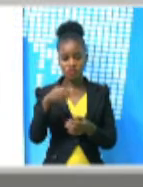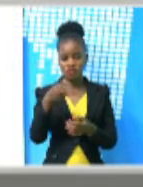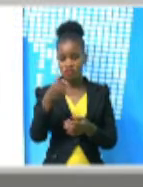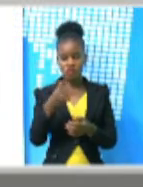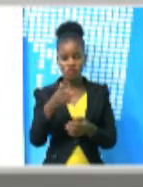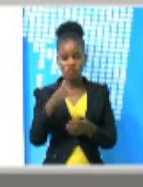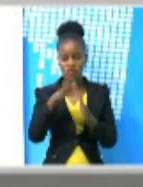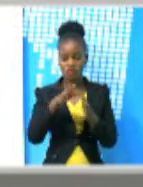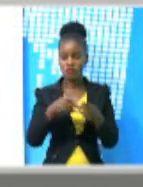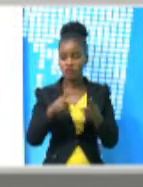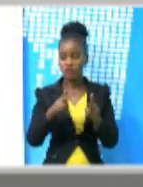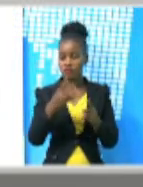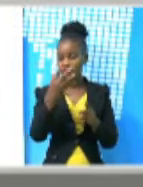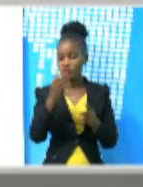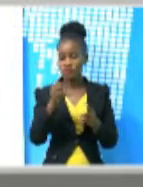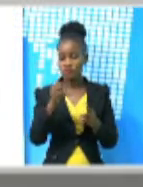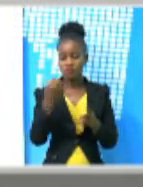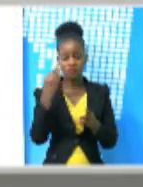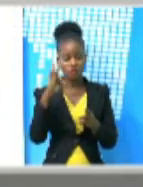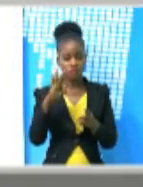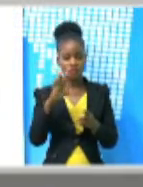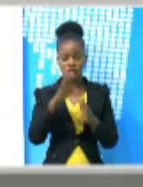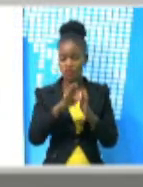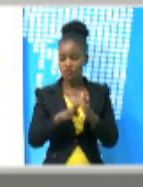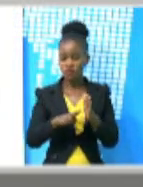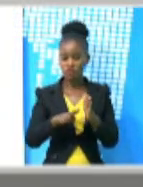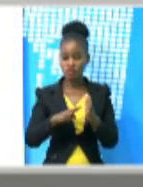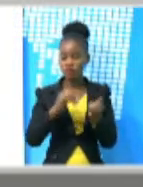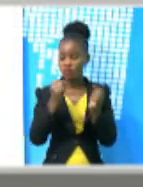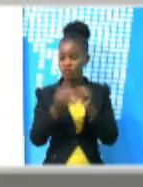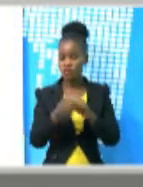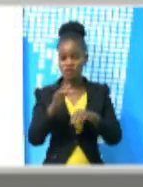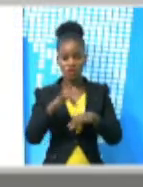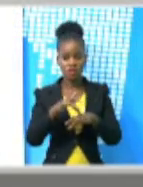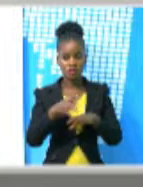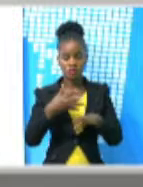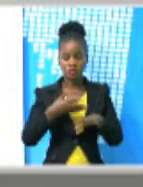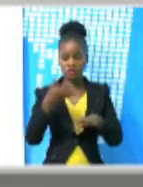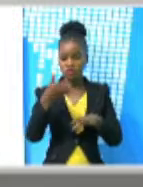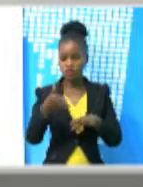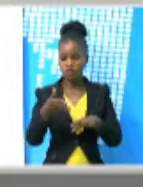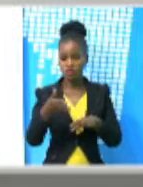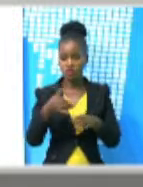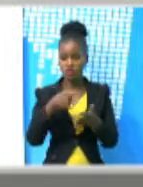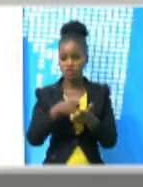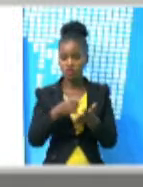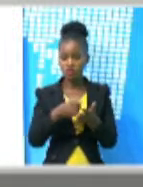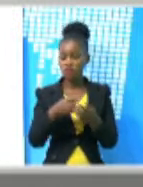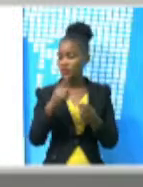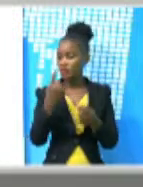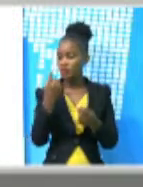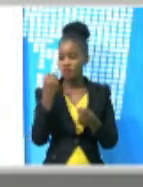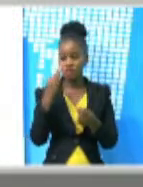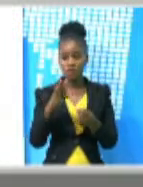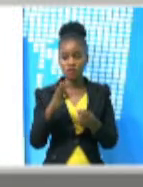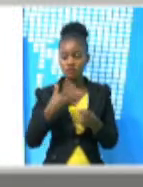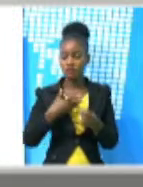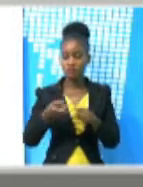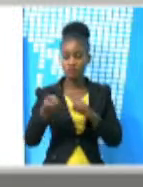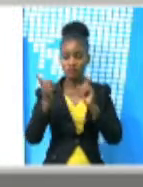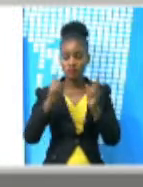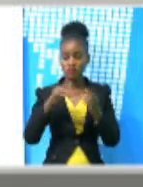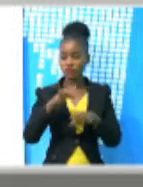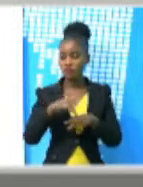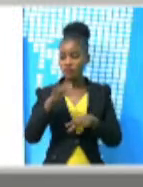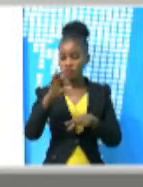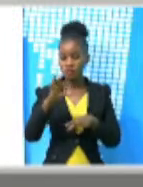I set out five priorities: halve inflation, grow the economy, reduce debt, cut waiting lists, and to stop the boats. The first of those is to halve inflation. That's the